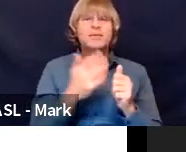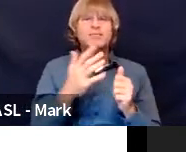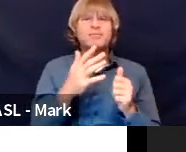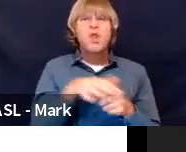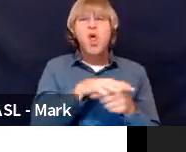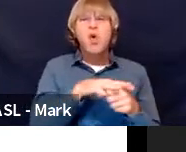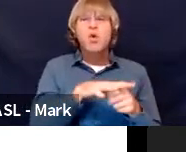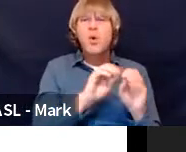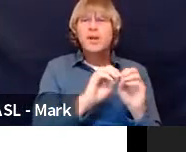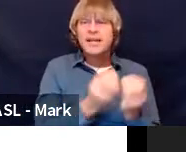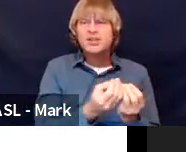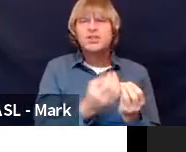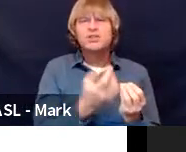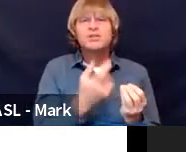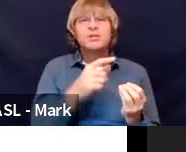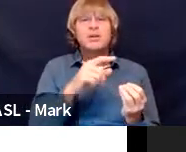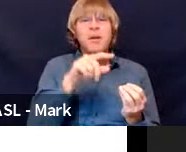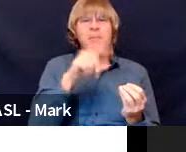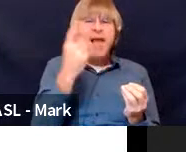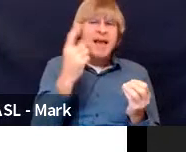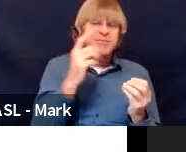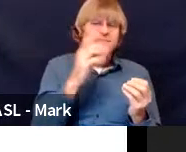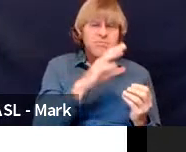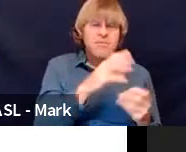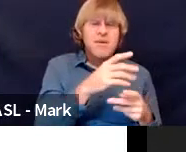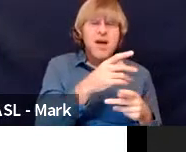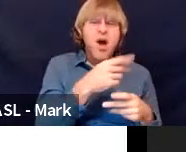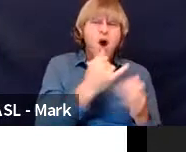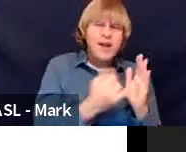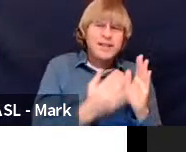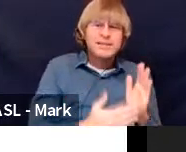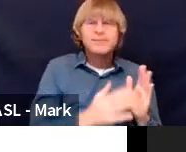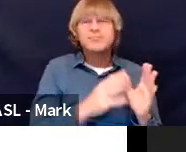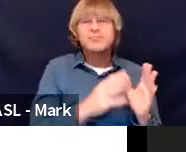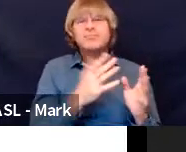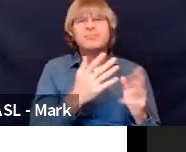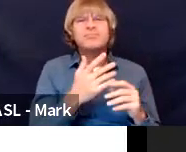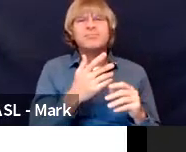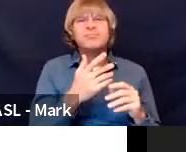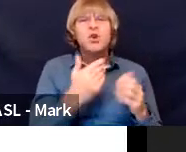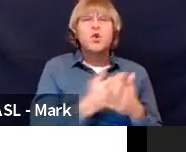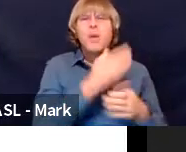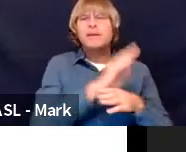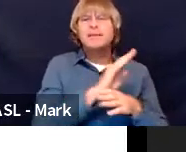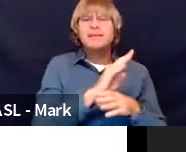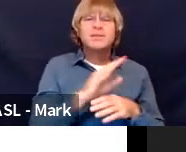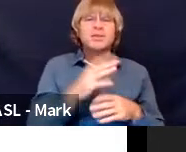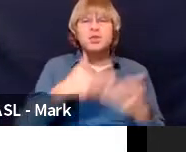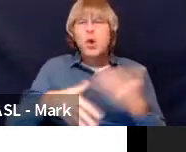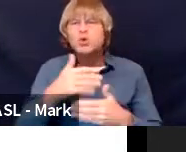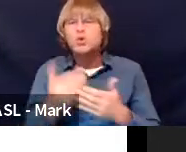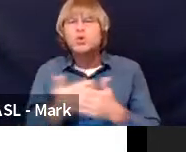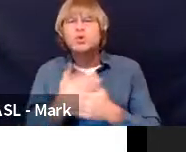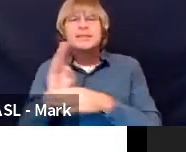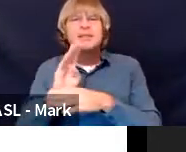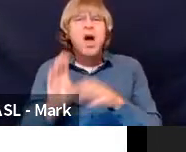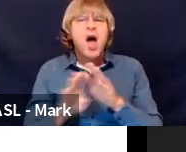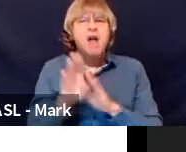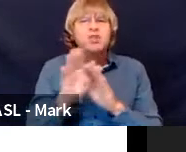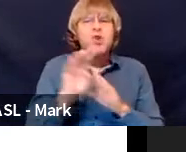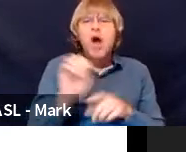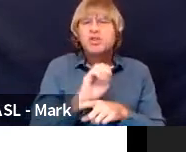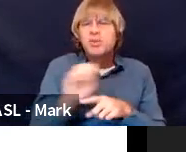local organizations, Black makers, artists, entrepreneurs, social entrepreneurs.